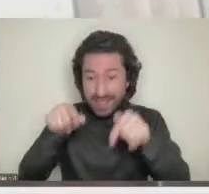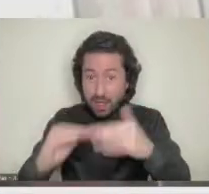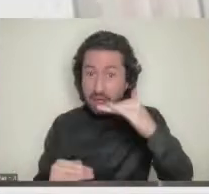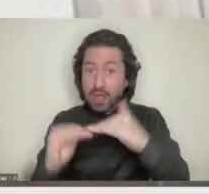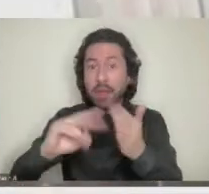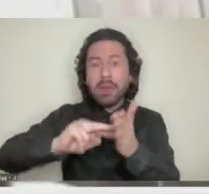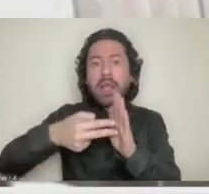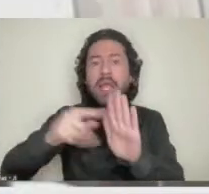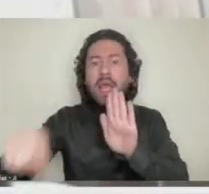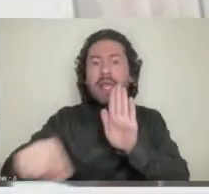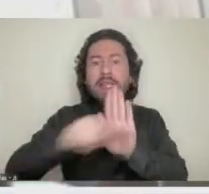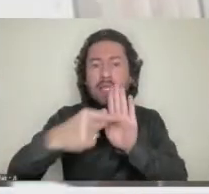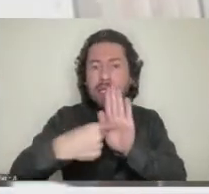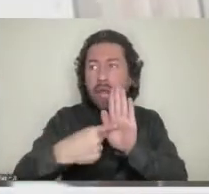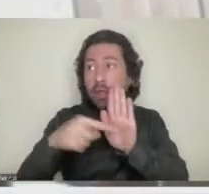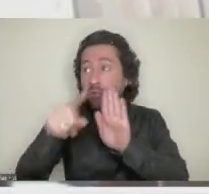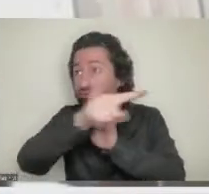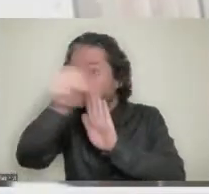closure is